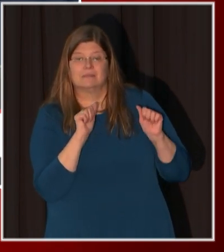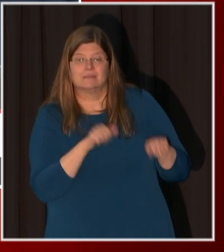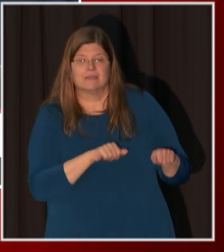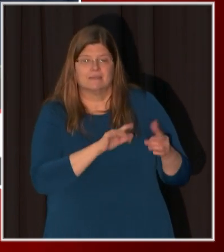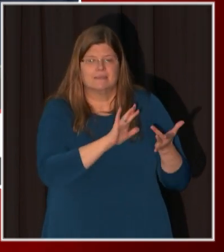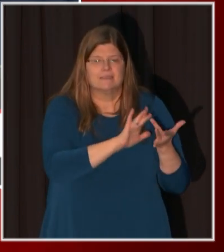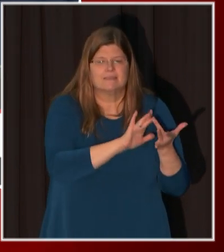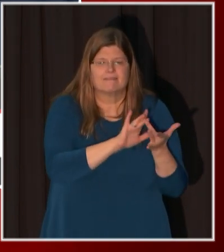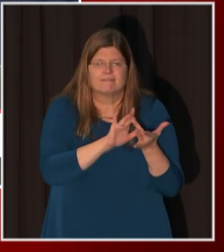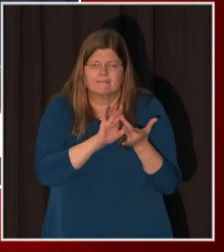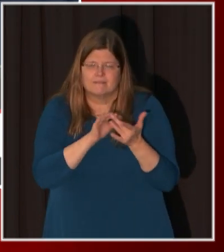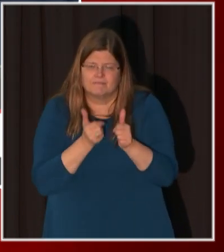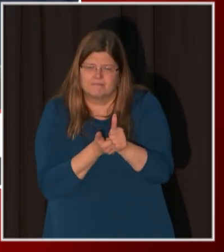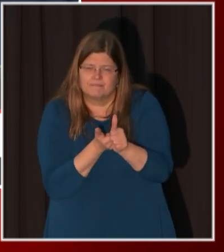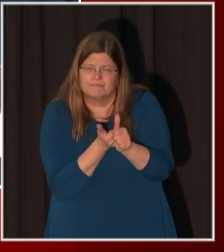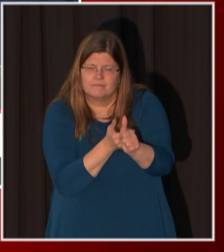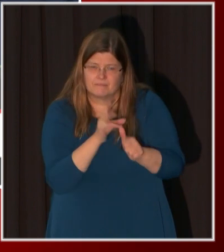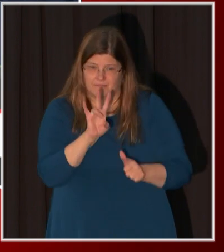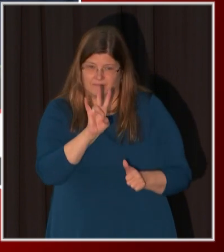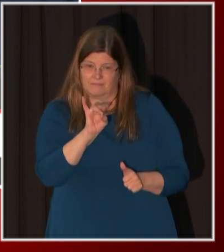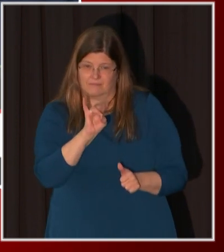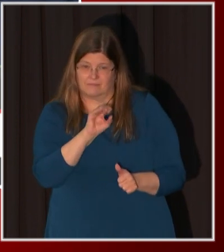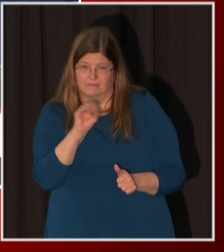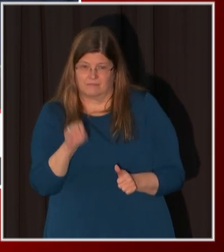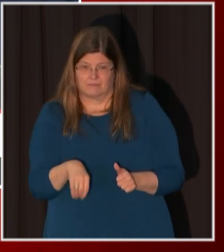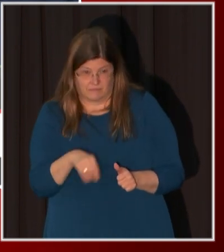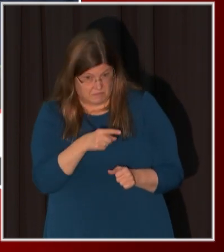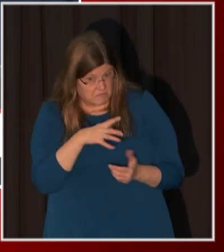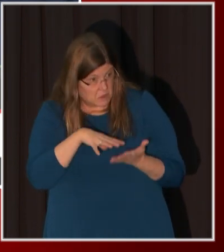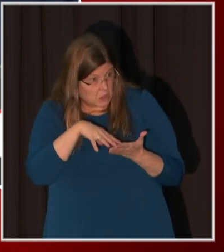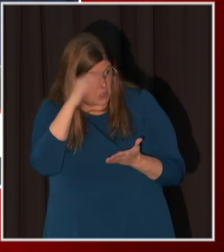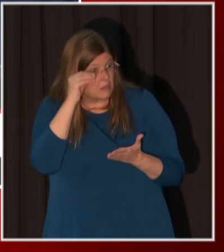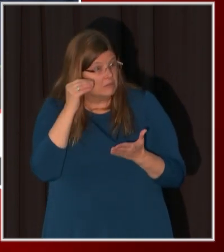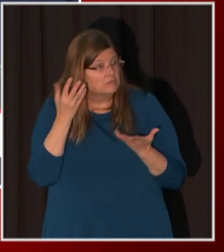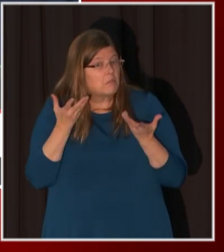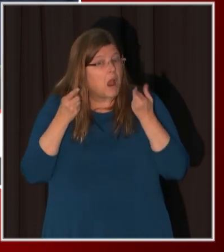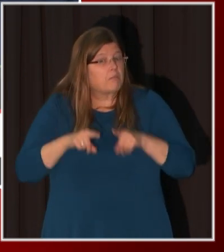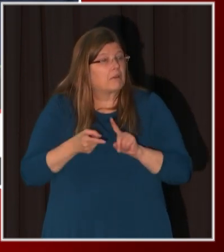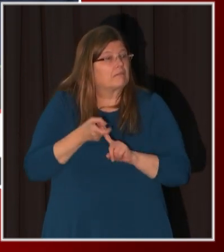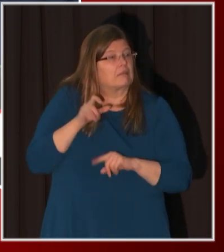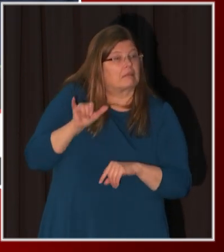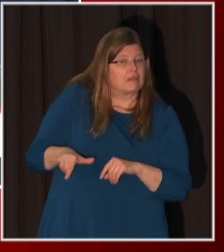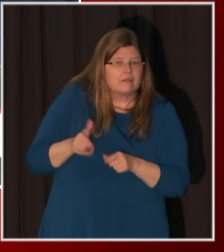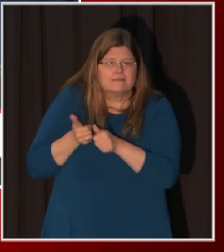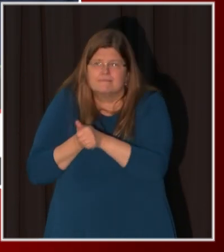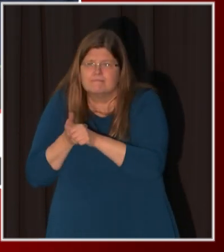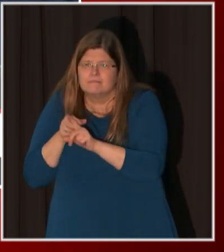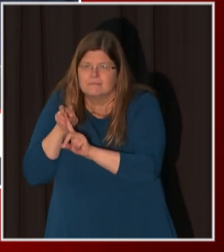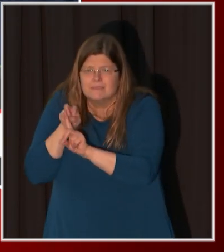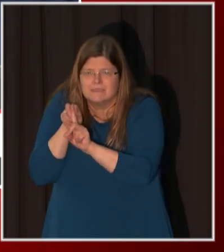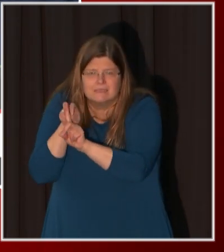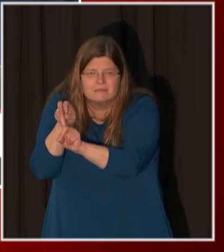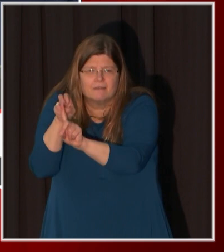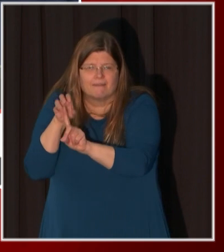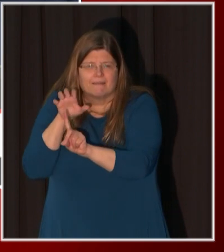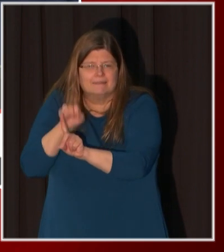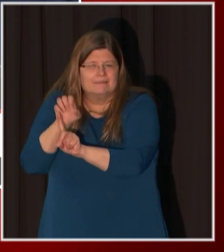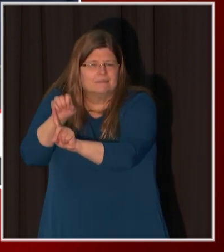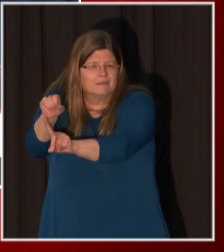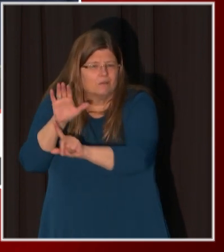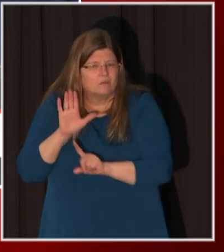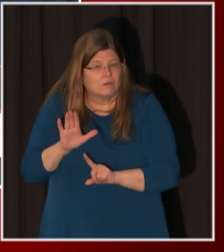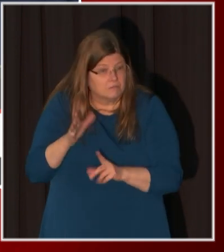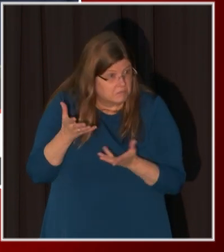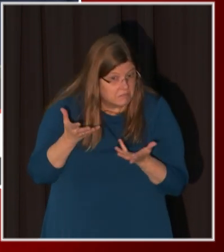you learn from that contact tracing? Do we have a sense of if the people who are still getting infected with all these restrictions are essential workers or people